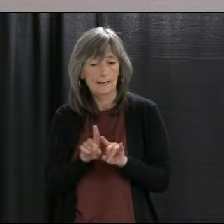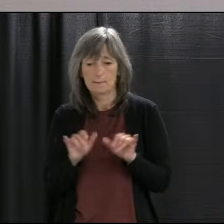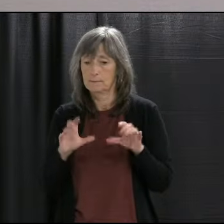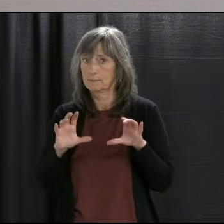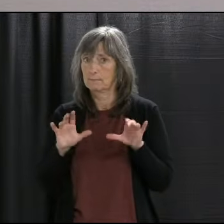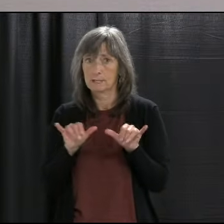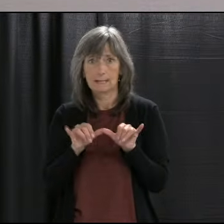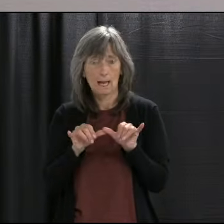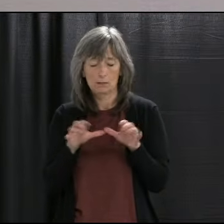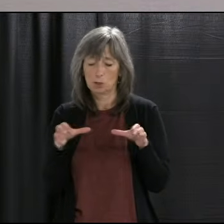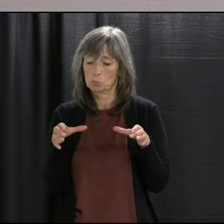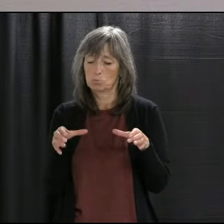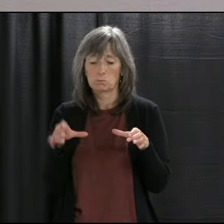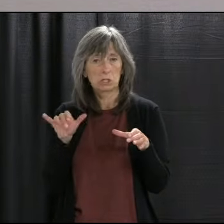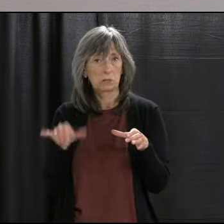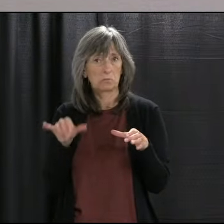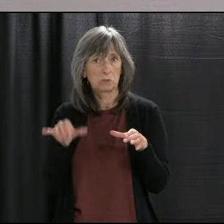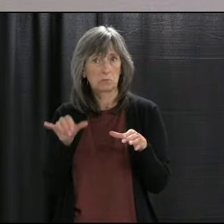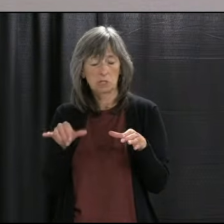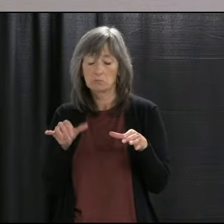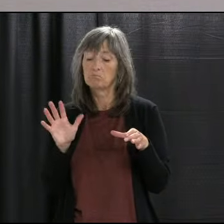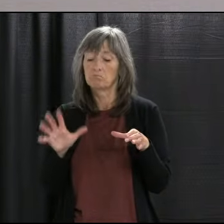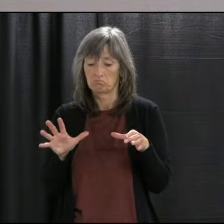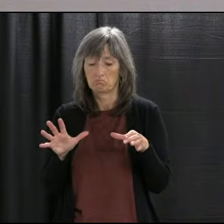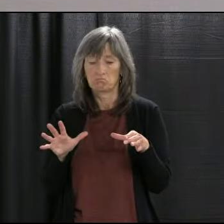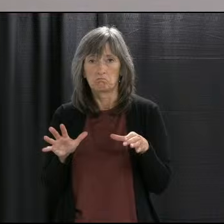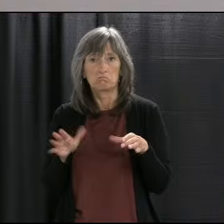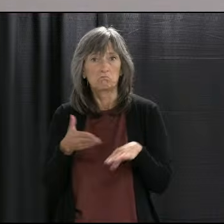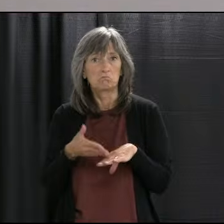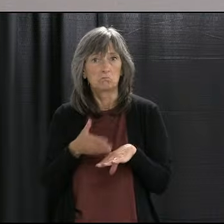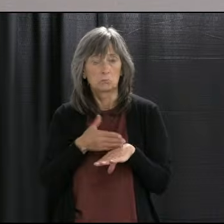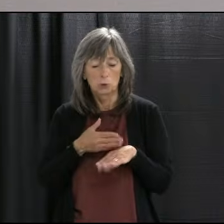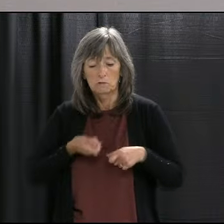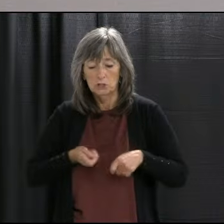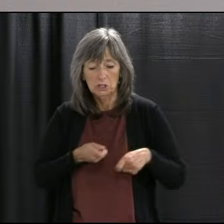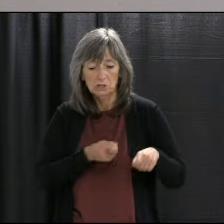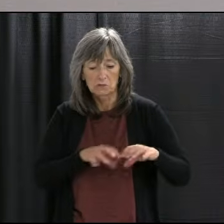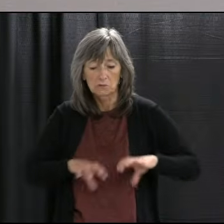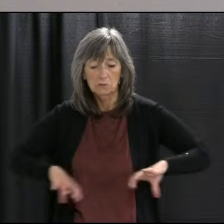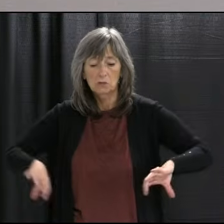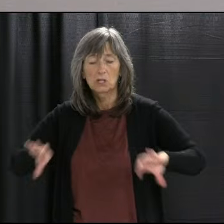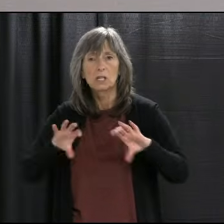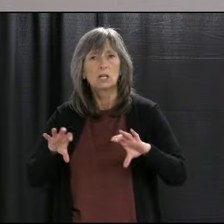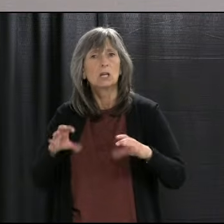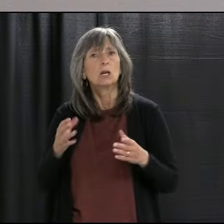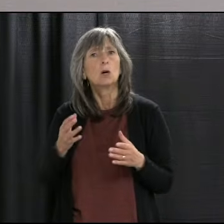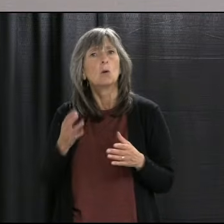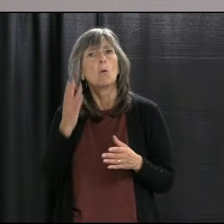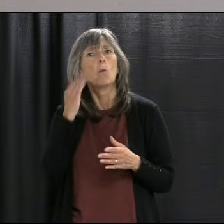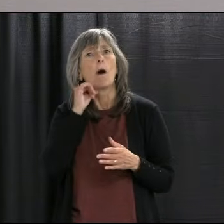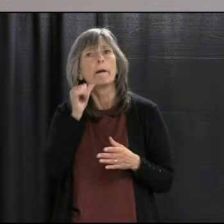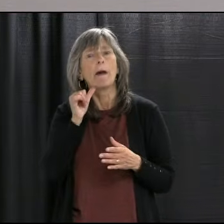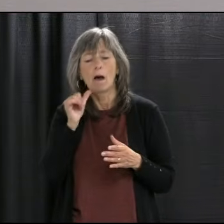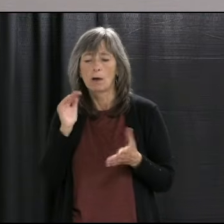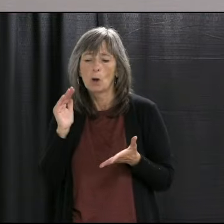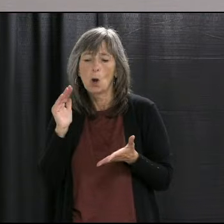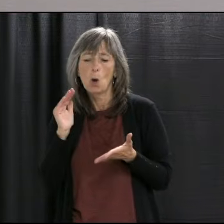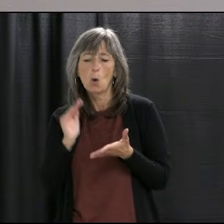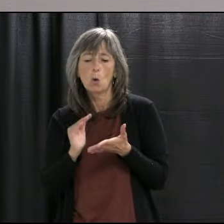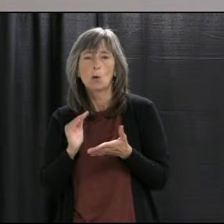that crews have been making good progress on it. So they're wondering why that fire hasn't been downgraded in any